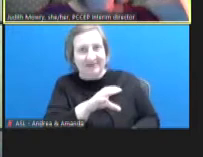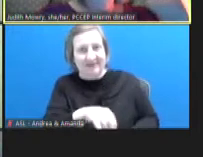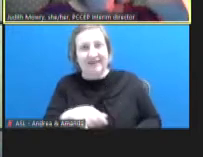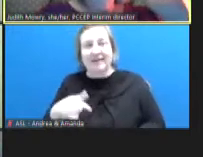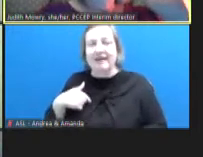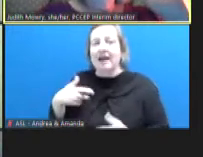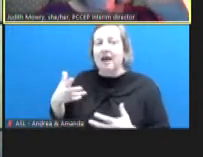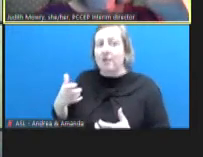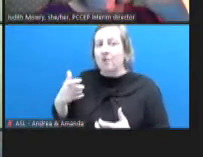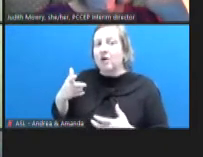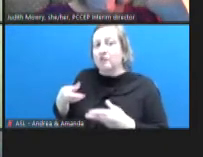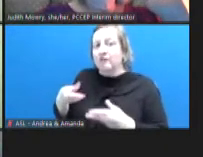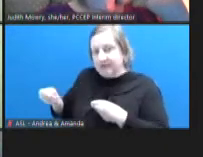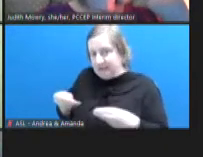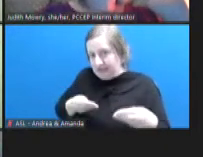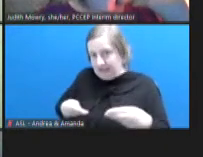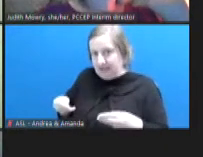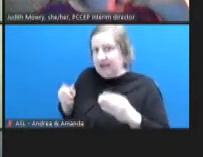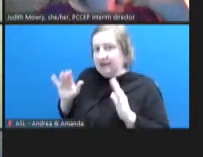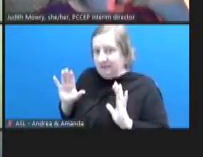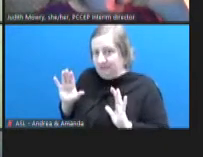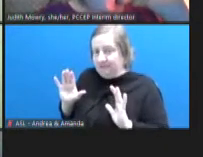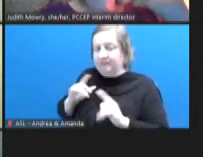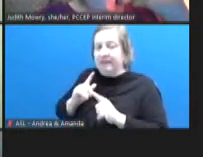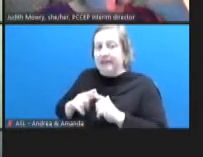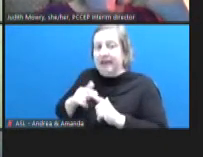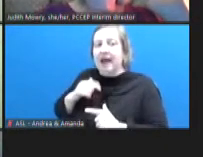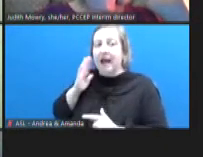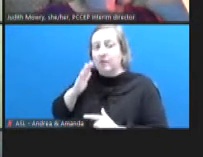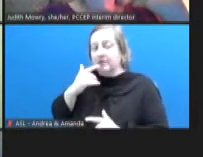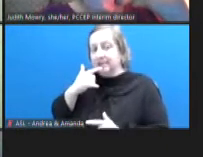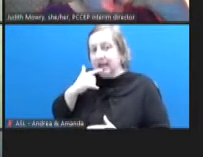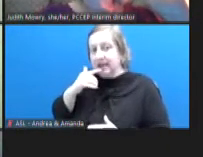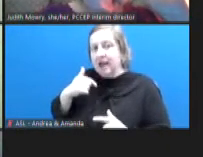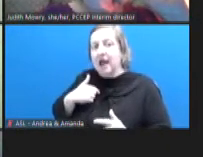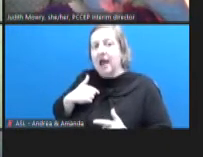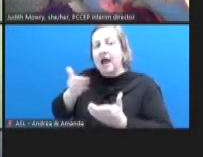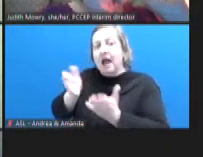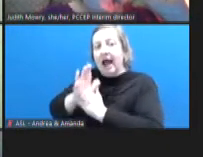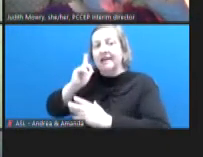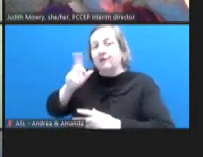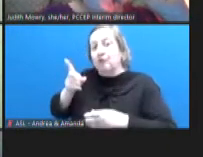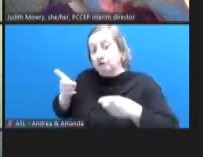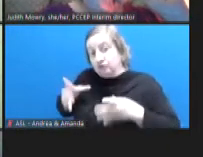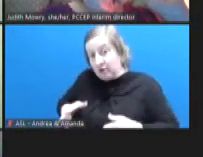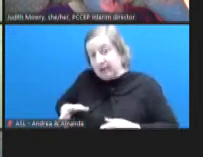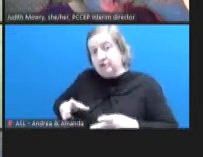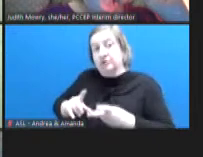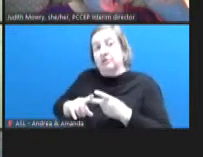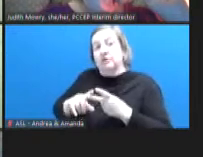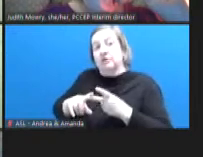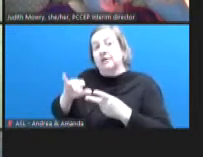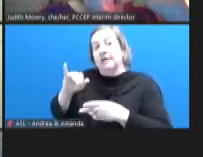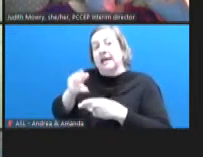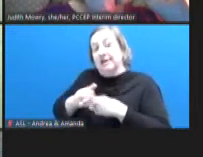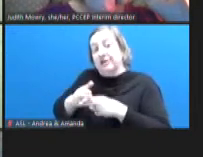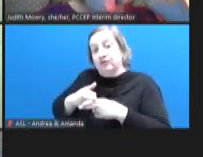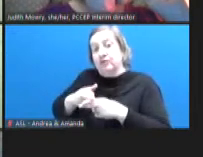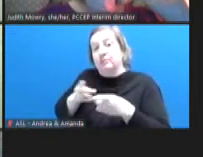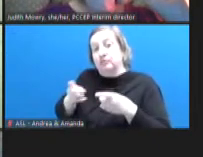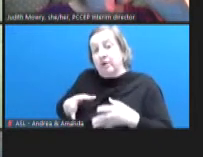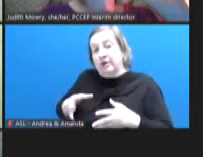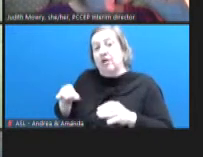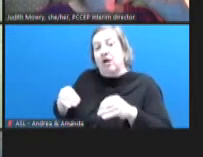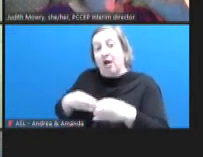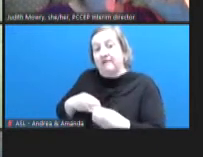to facilitate. And what I'm going to do is say again, I ask for the director, the interim director of the Office